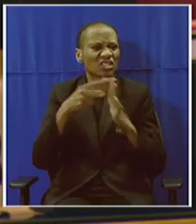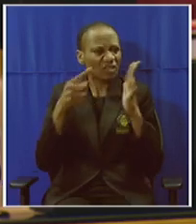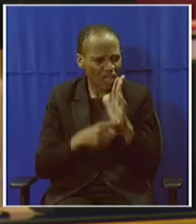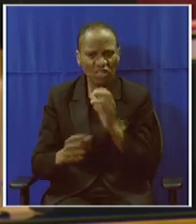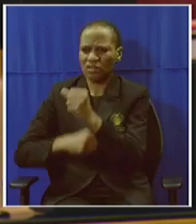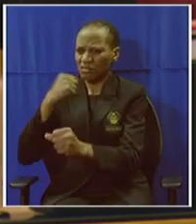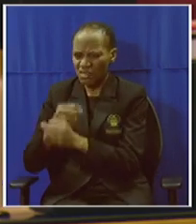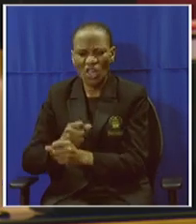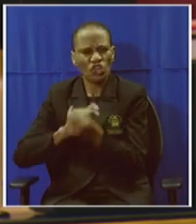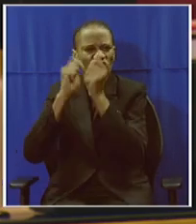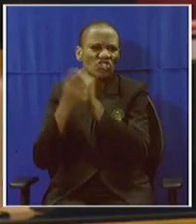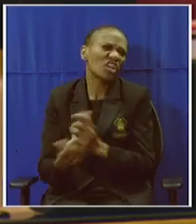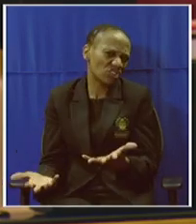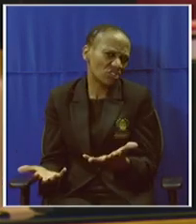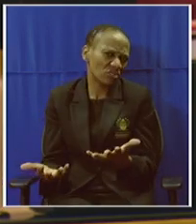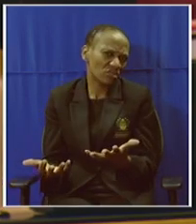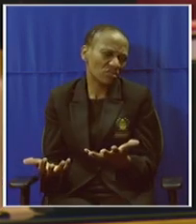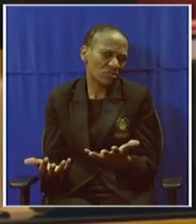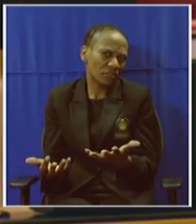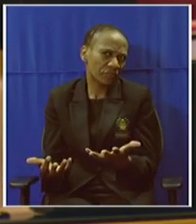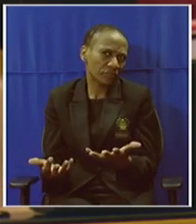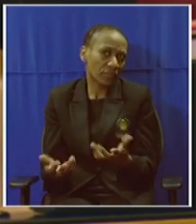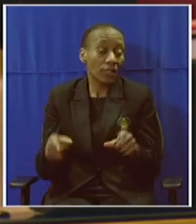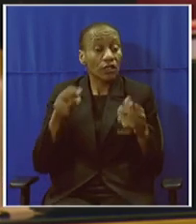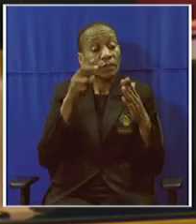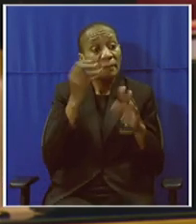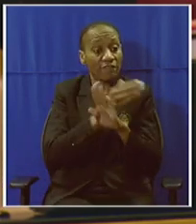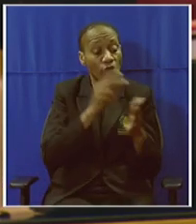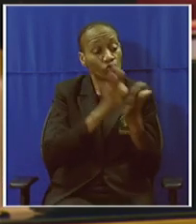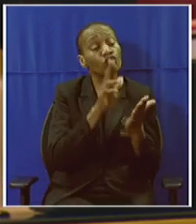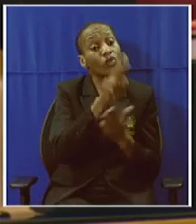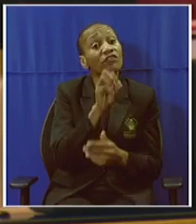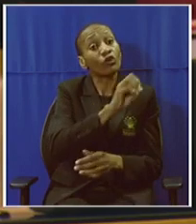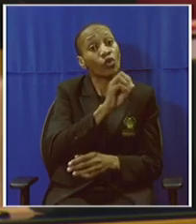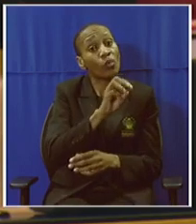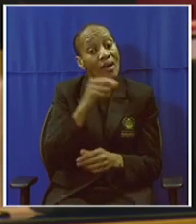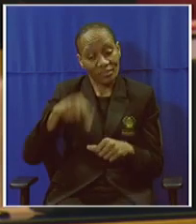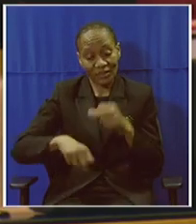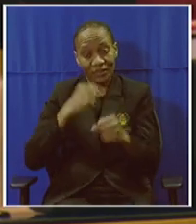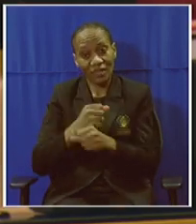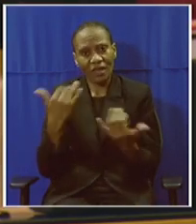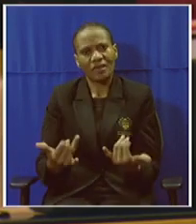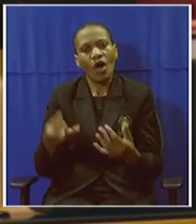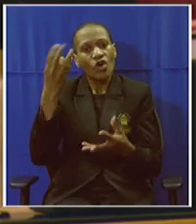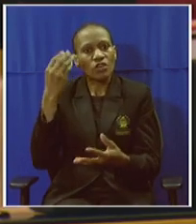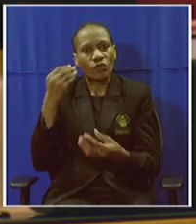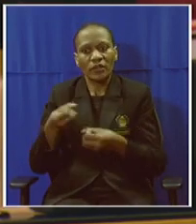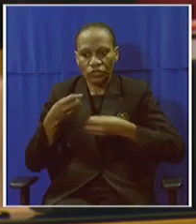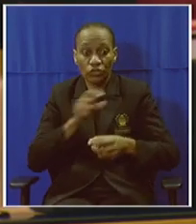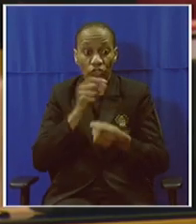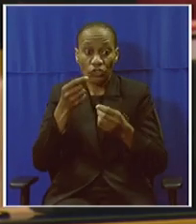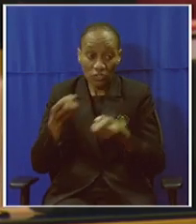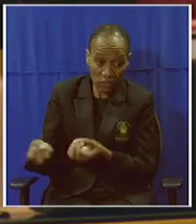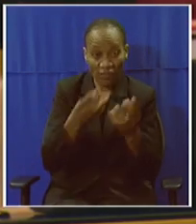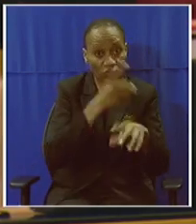in which the alleged offenses were committed. As of the 12th of October 2019, information of the charges were not given to Dr.